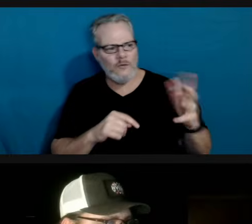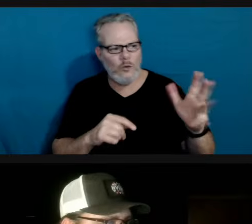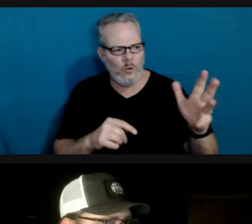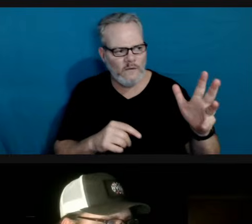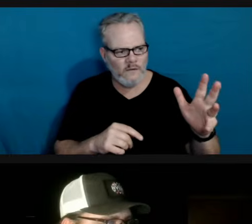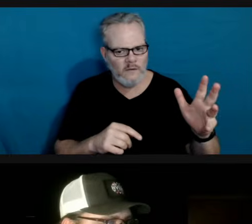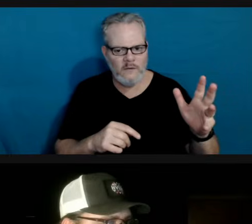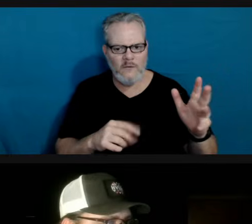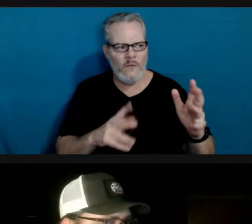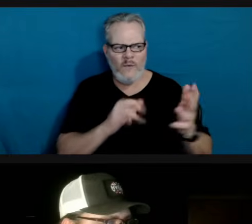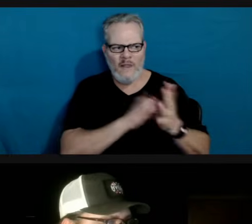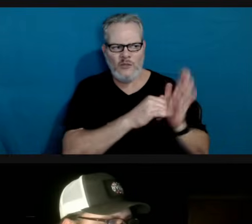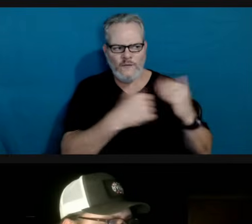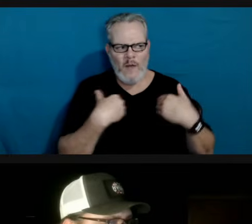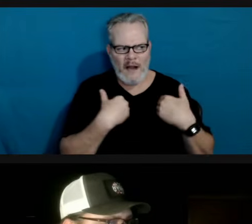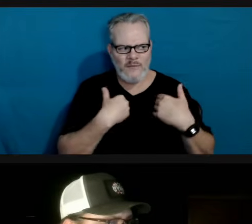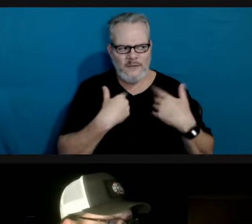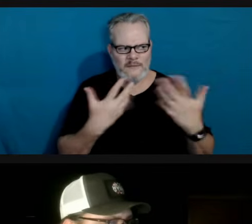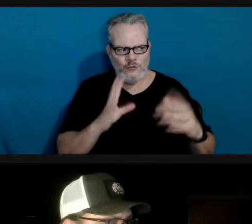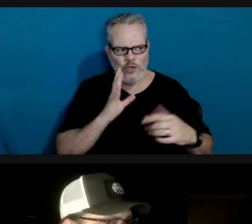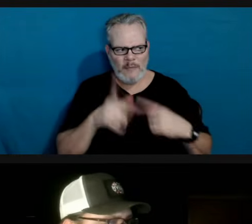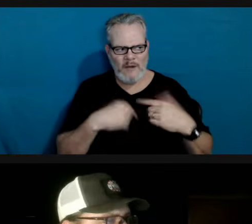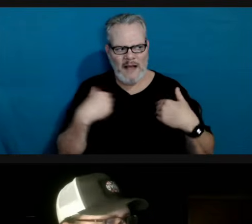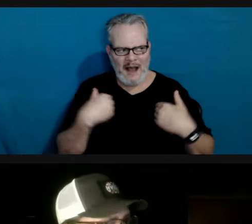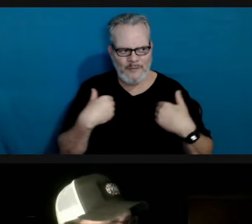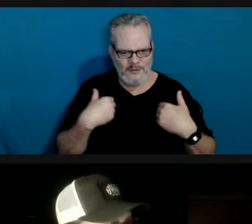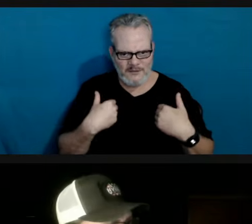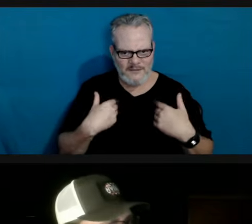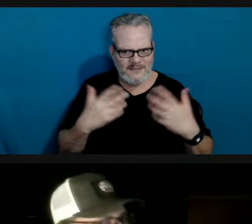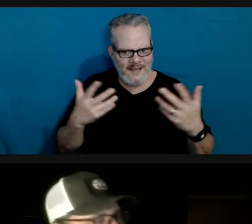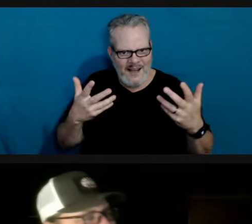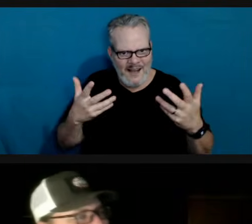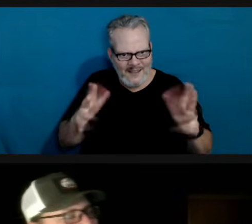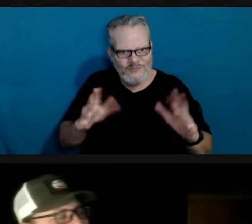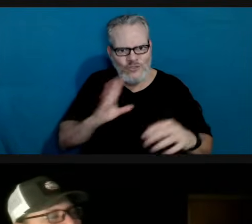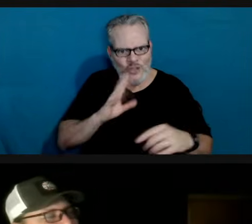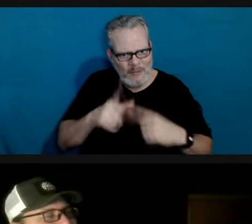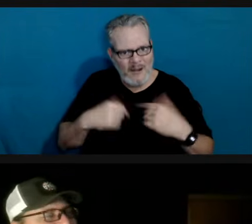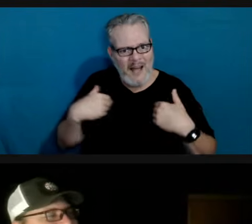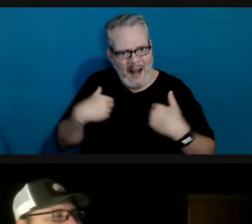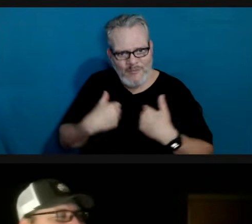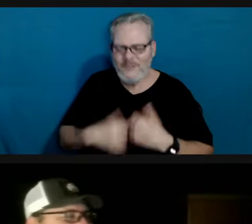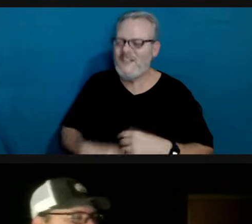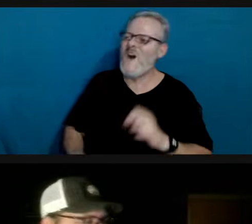That's for animals. I'm on animals. I just made them. Oh,